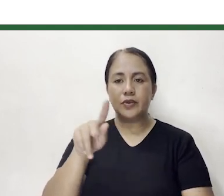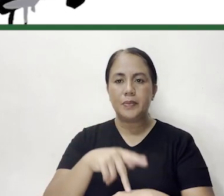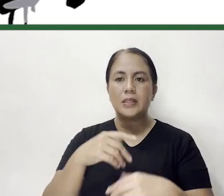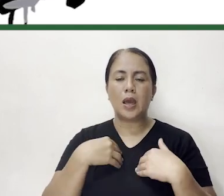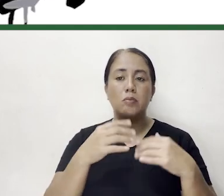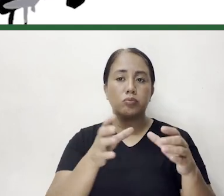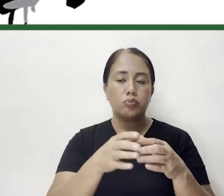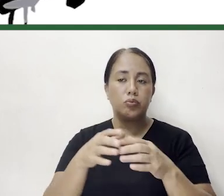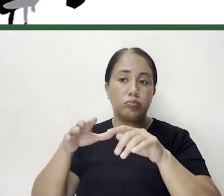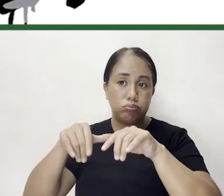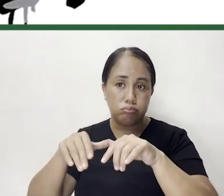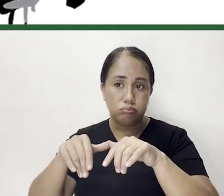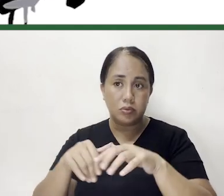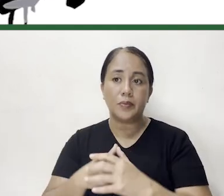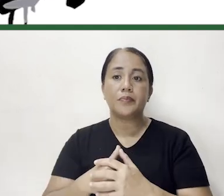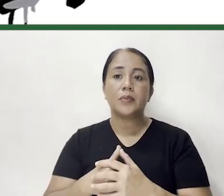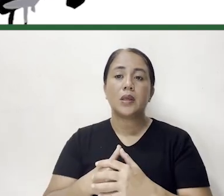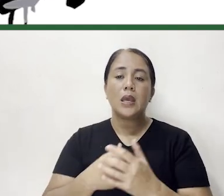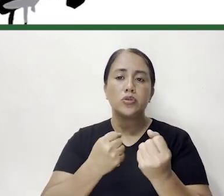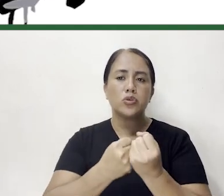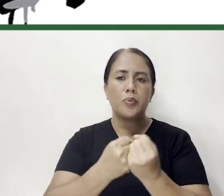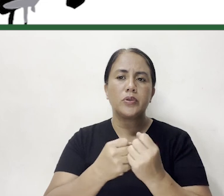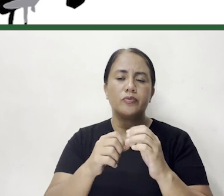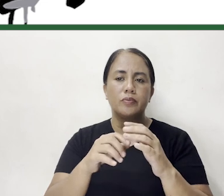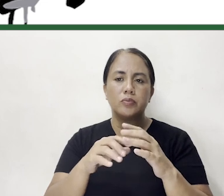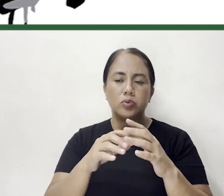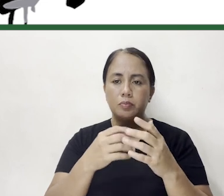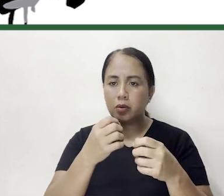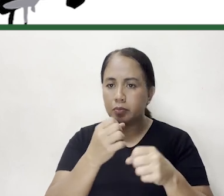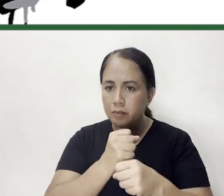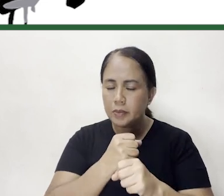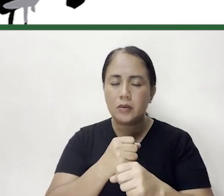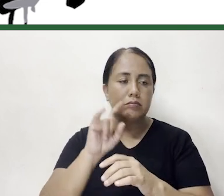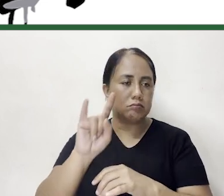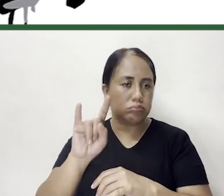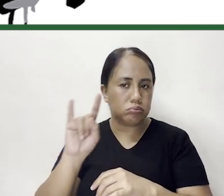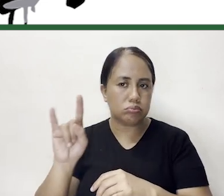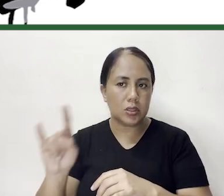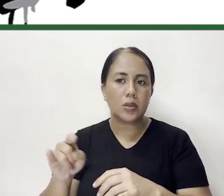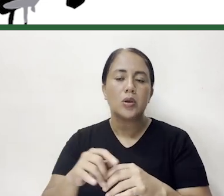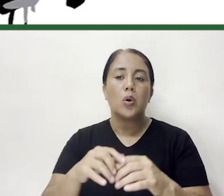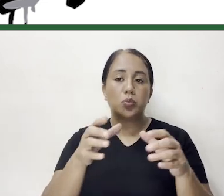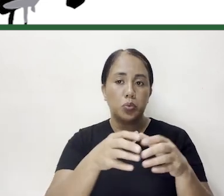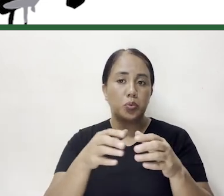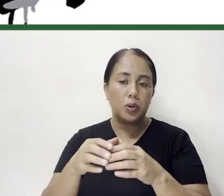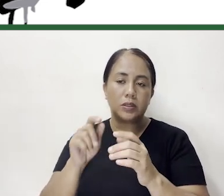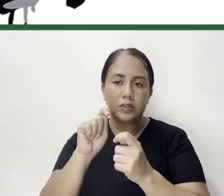ENET Philippines has a cluster for persons with disabilities to support their formulation and advocacy of